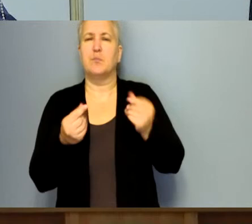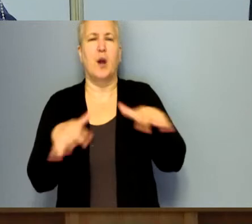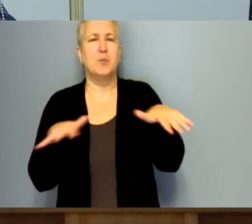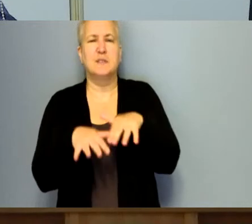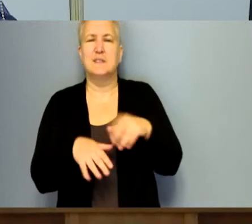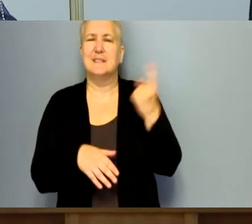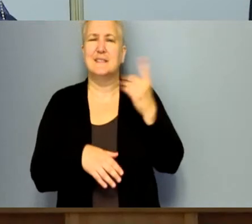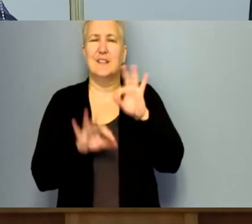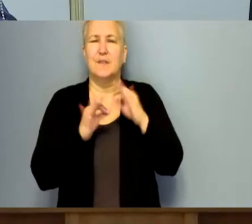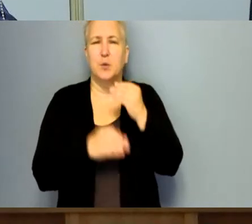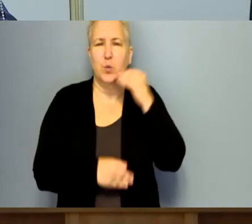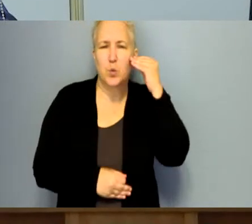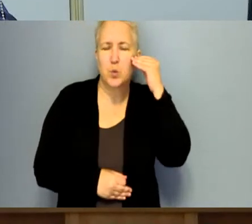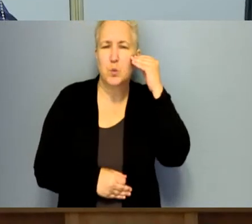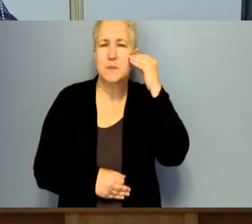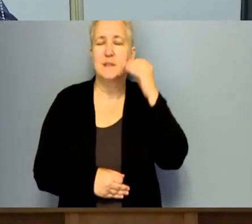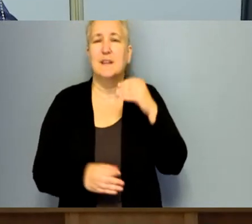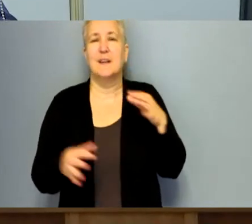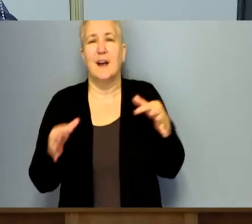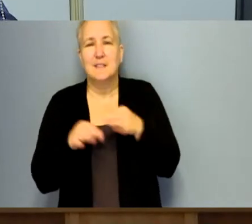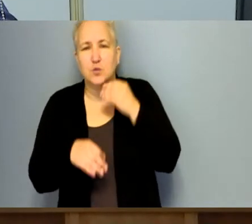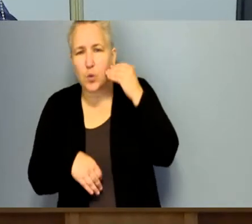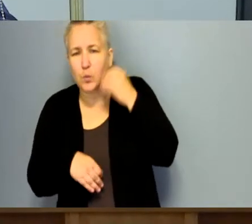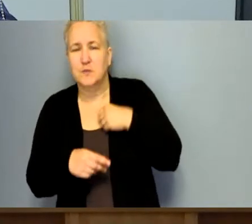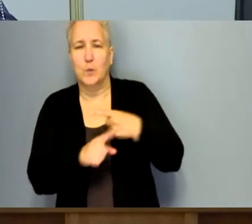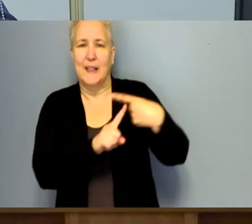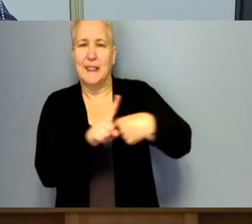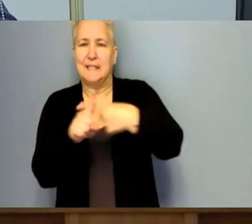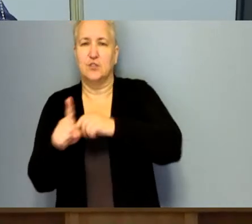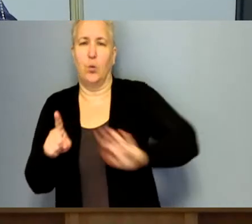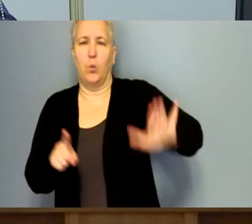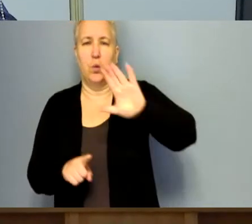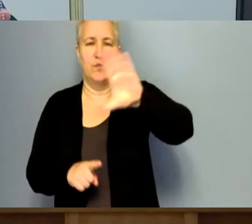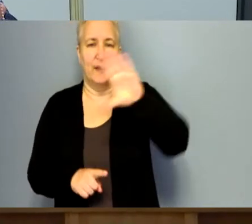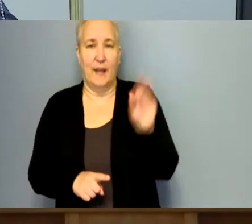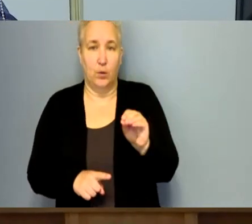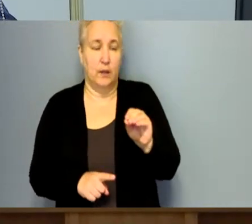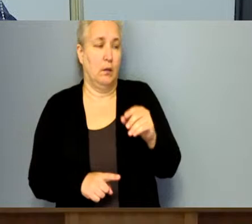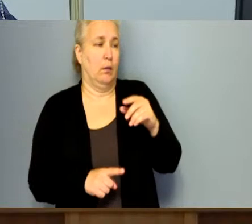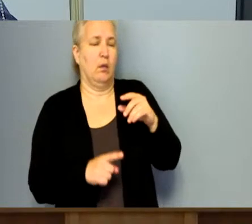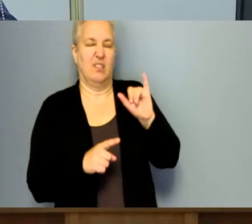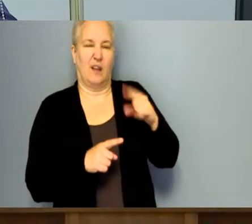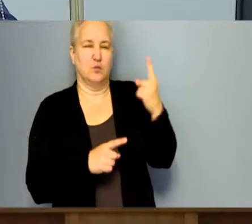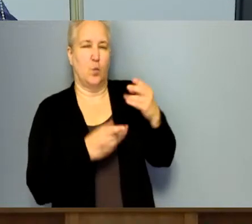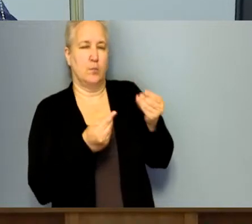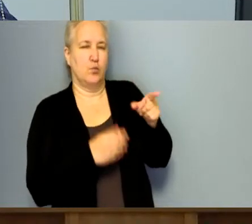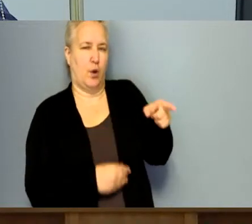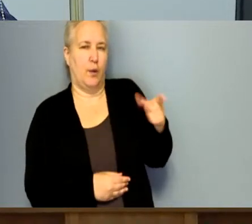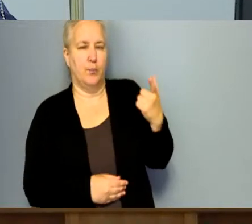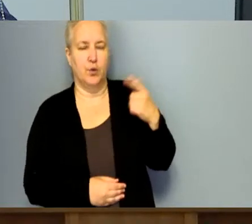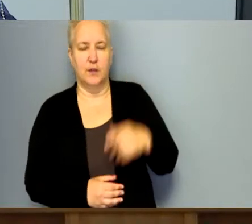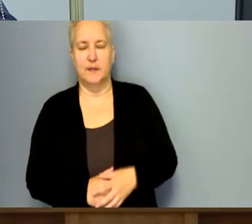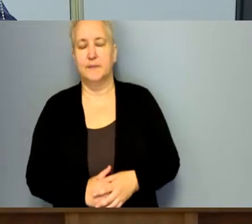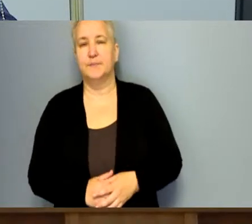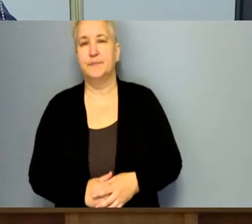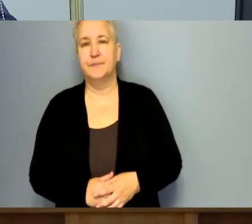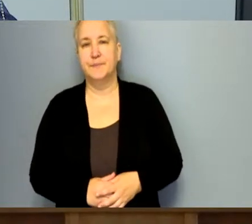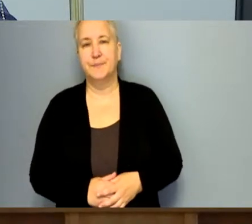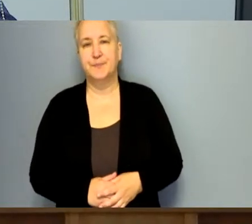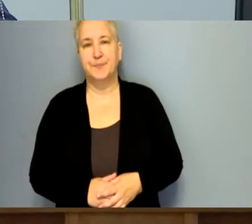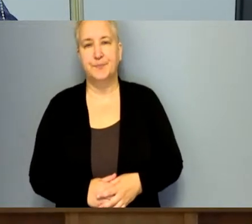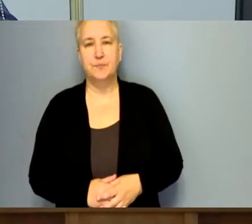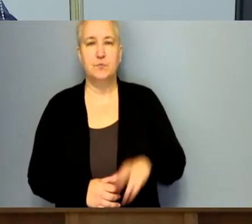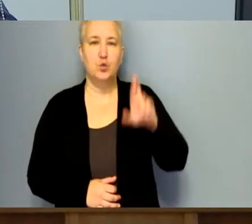homes, sometimes attached homes that we lease throughout the county. This happens to be one of those properties. It is a